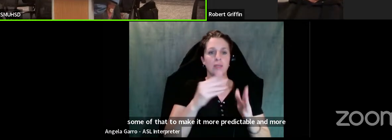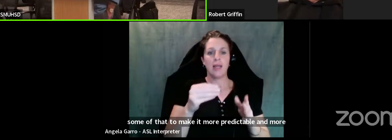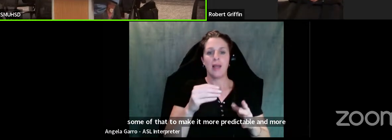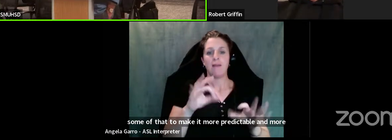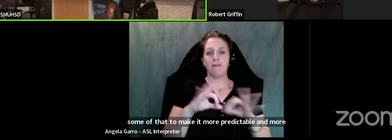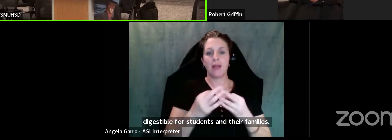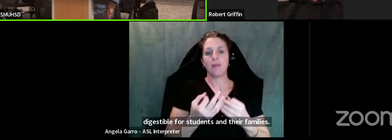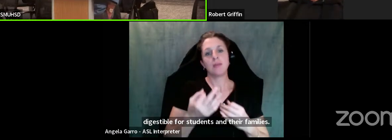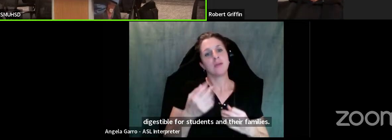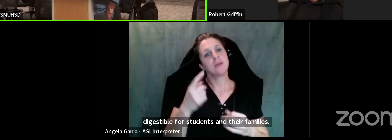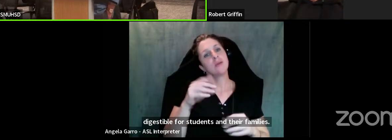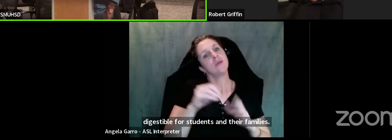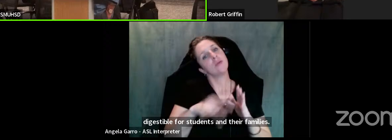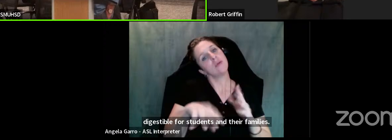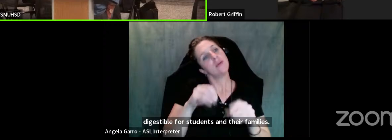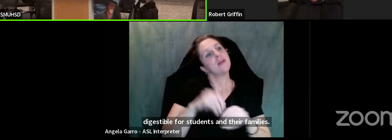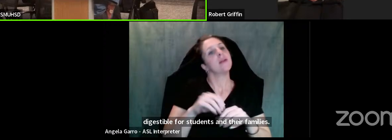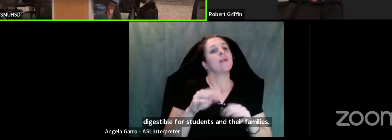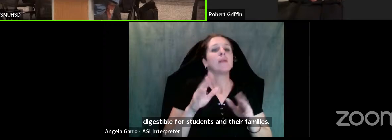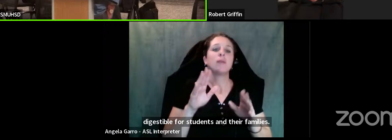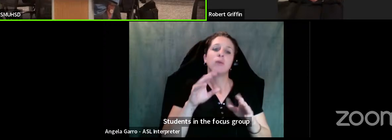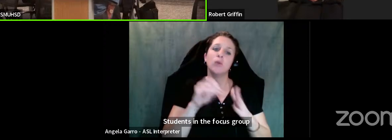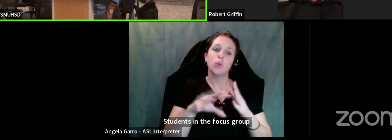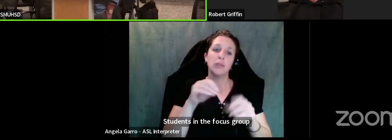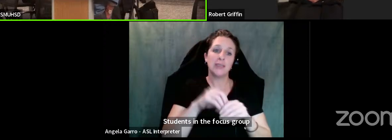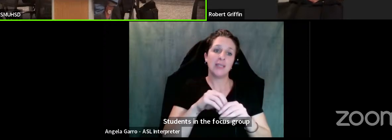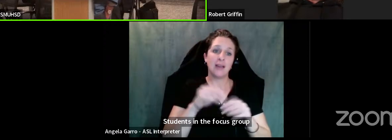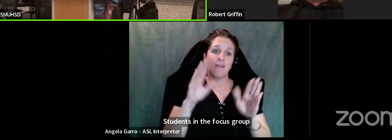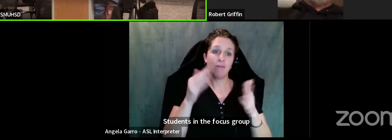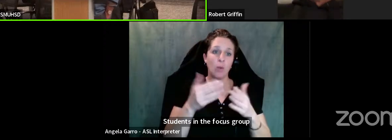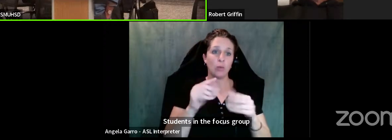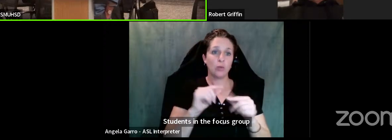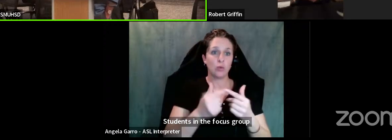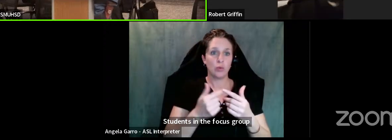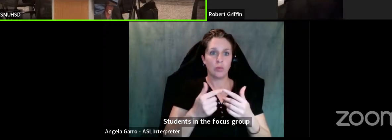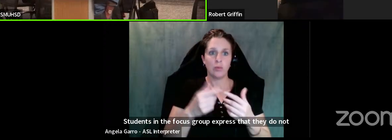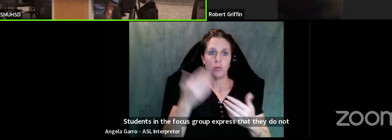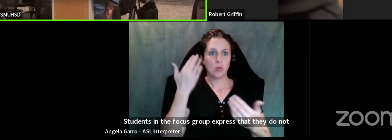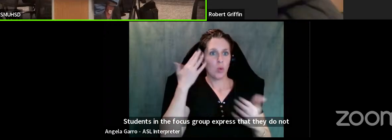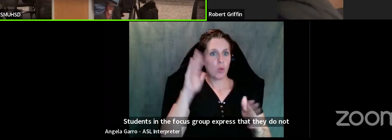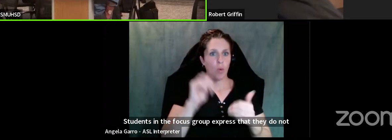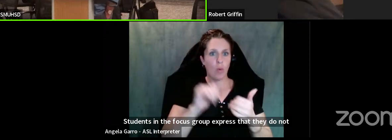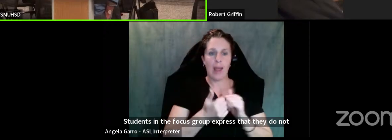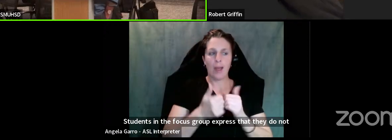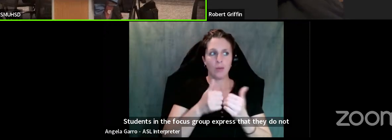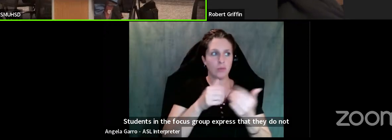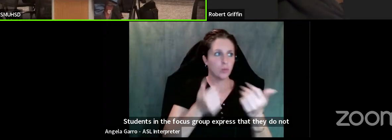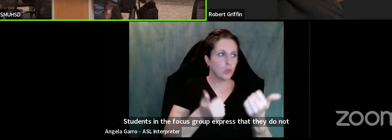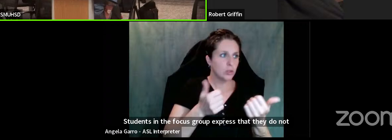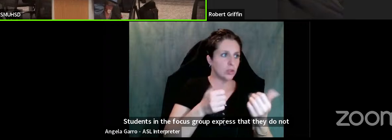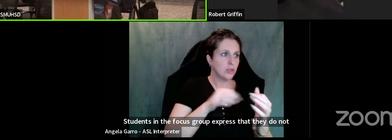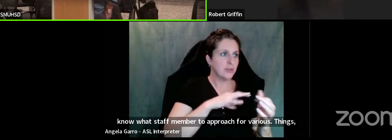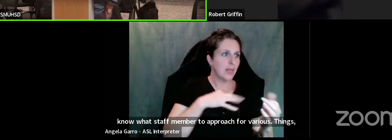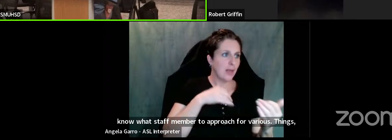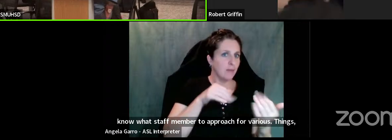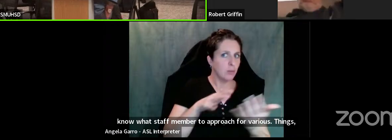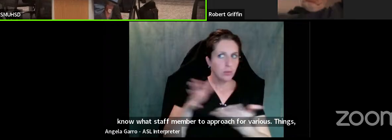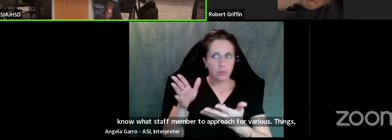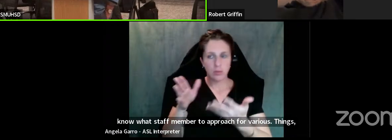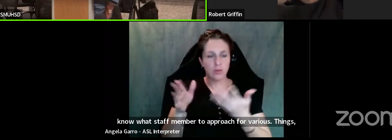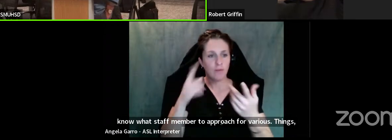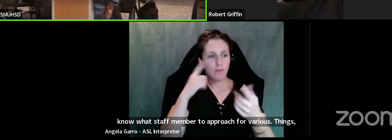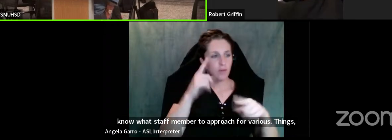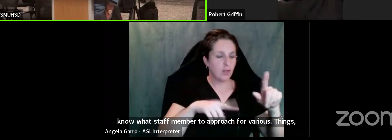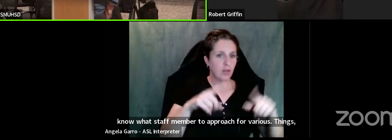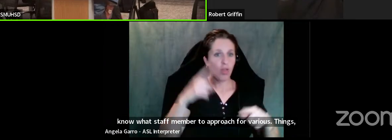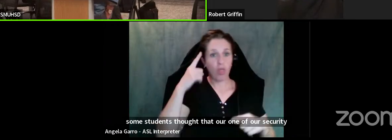Students in the focus group expressed that they do not know what staff member to approach for various things. Some students thought that one of our